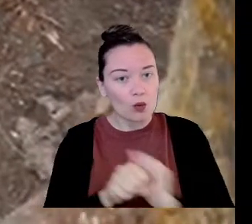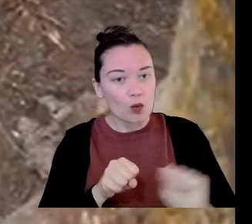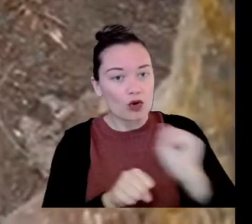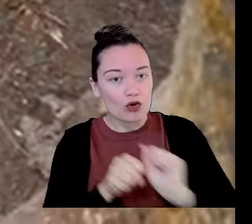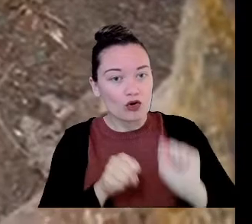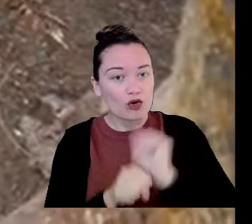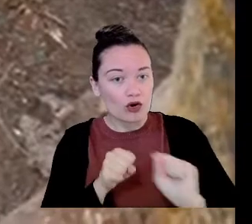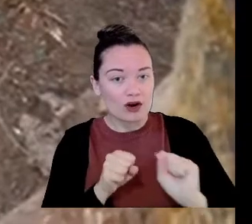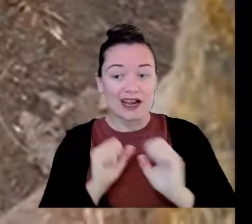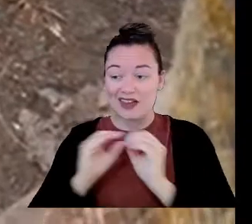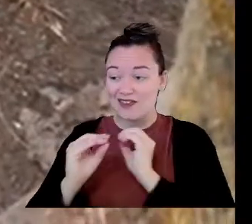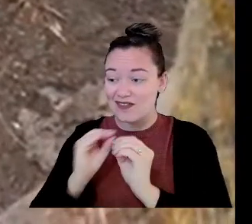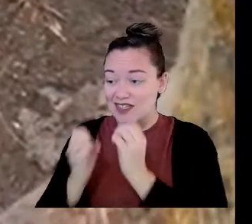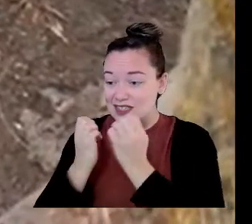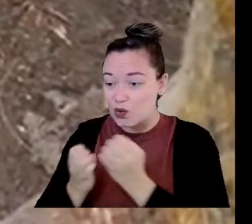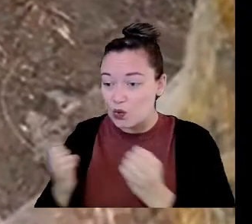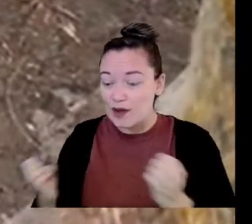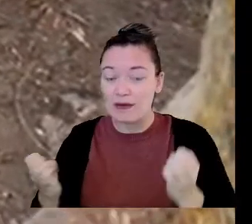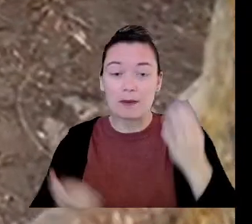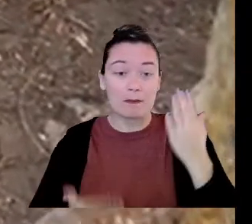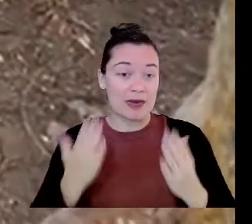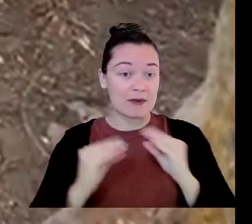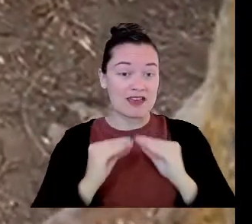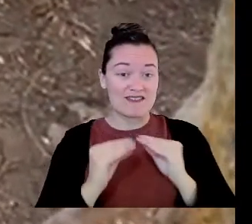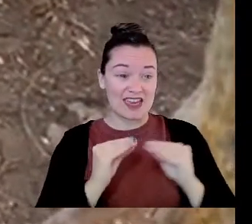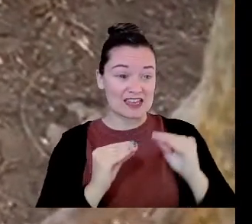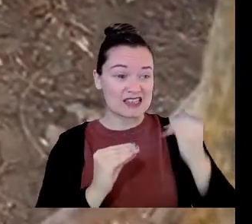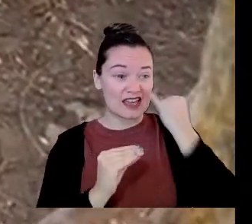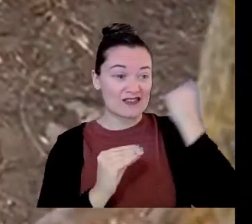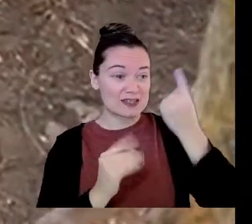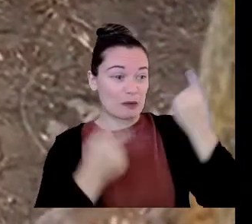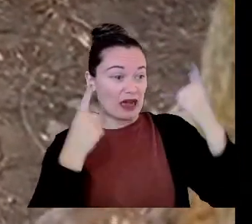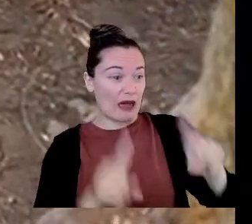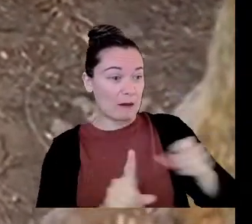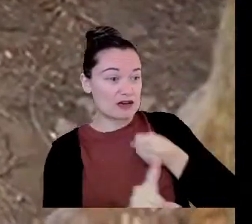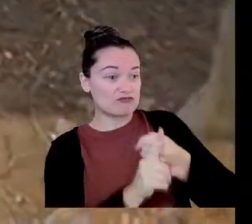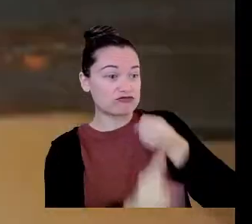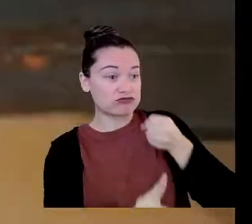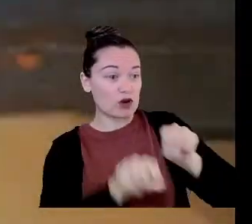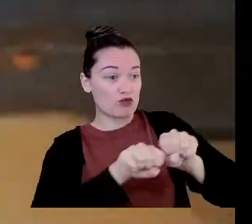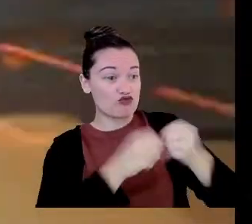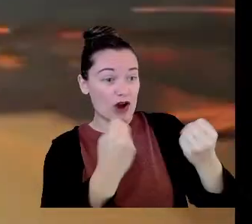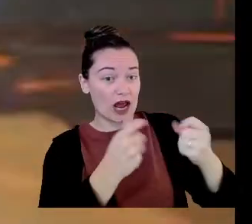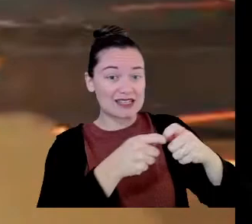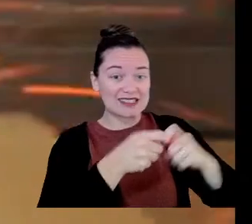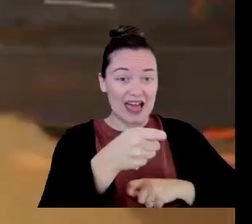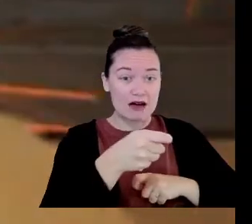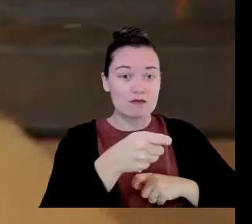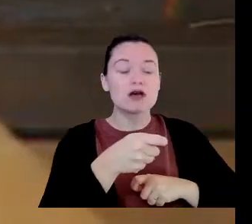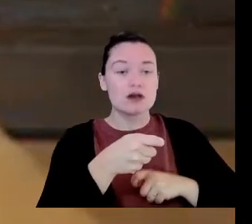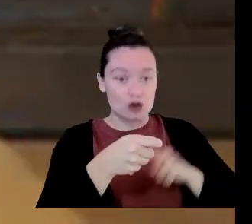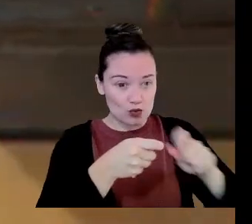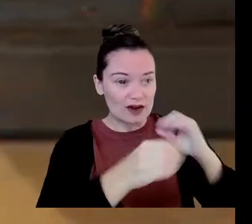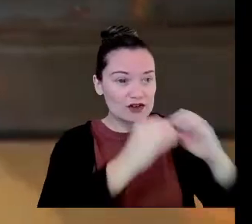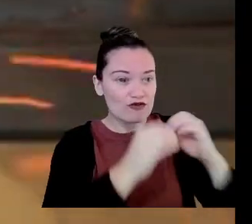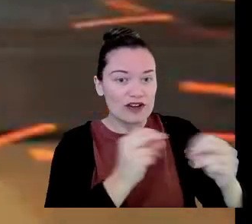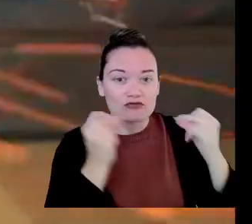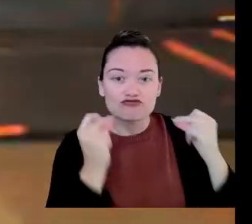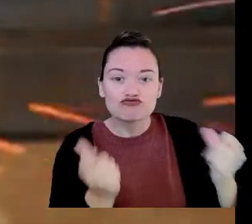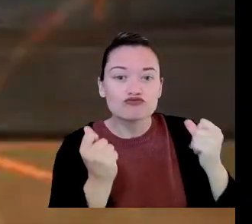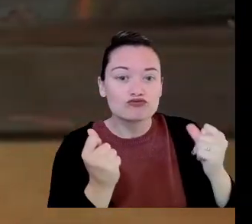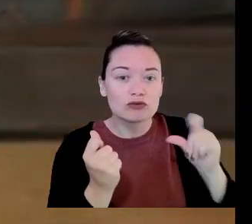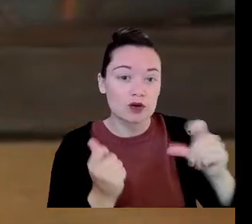They're repairing equipment. They may have to make a repair in the field because something is going to snap or break. They need to know everything about their